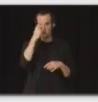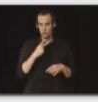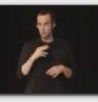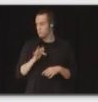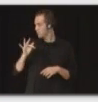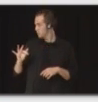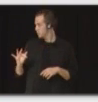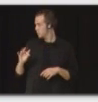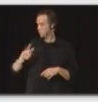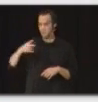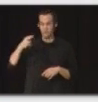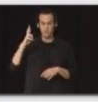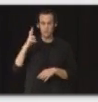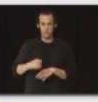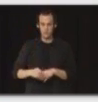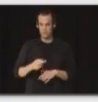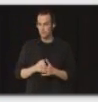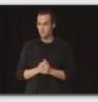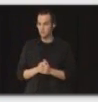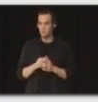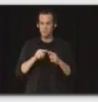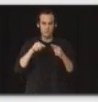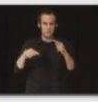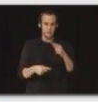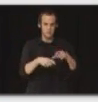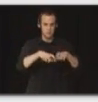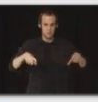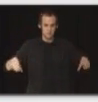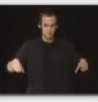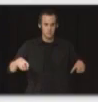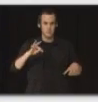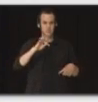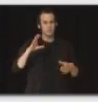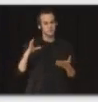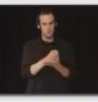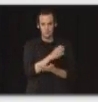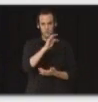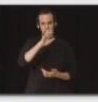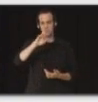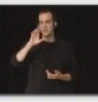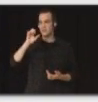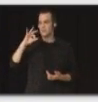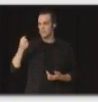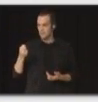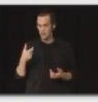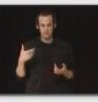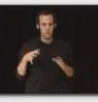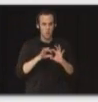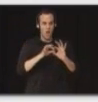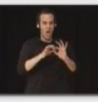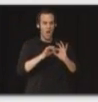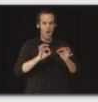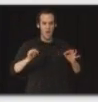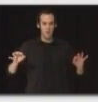Foundation, Vice President of the UPC, Teresa, and dear